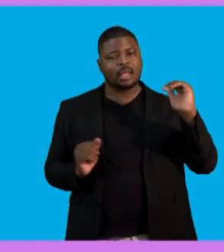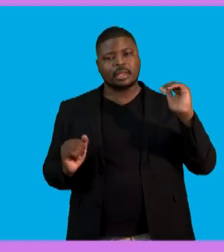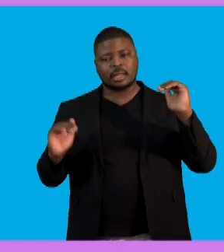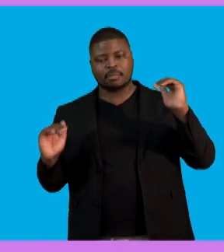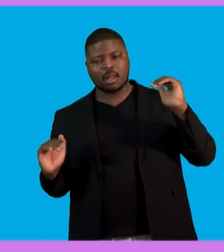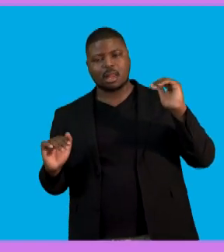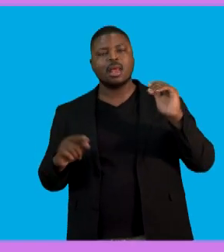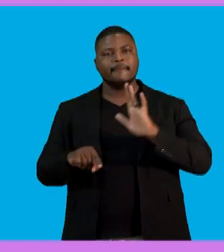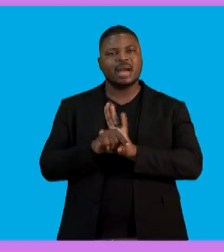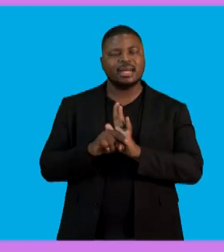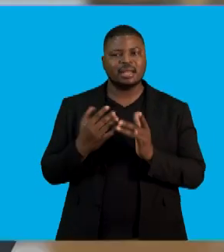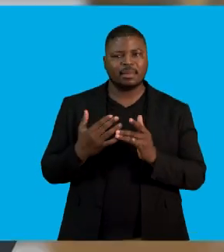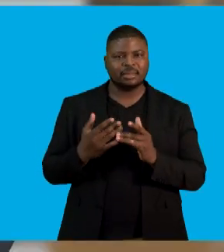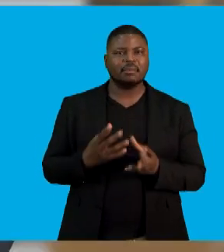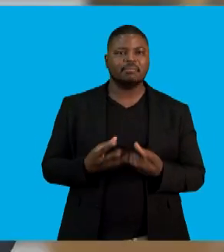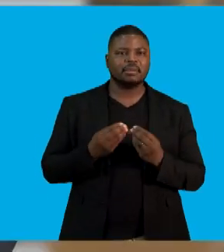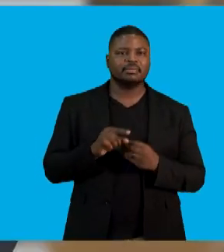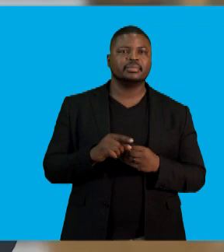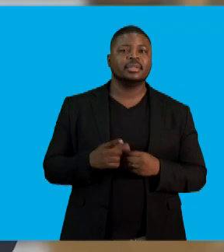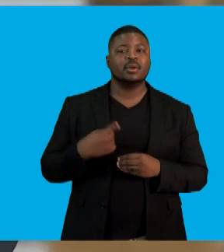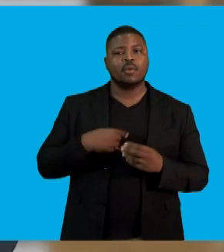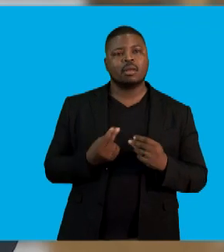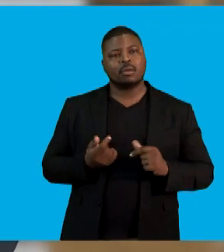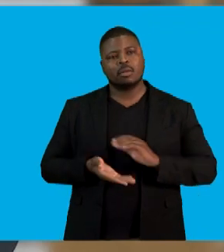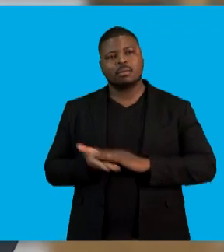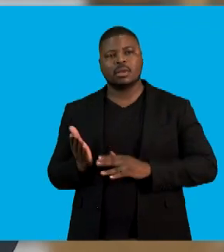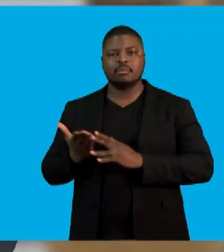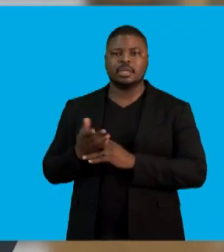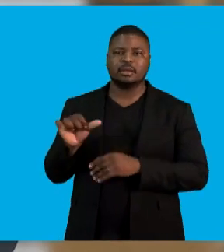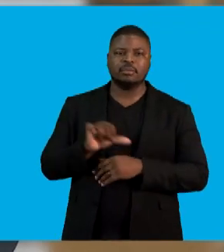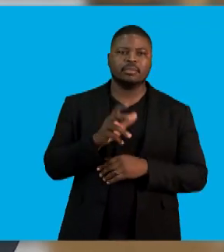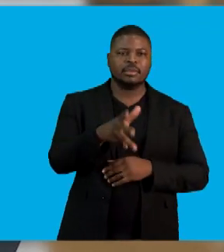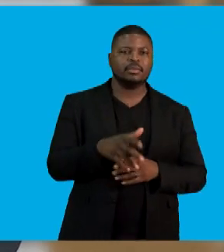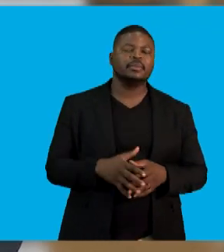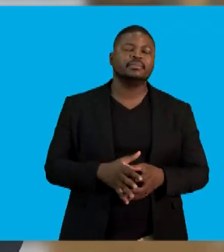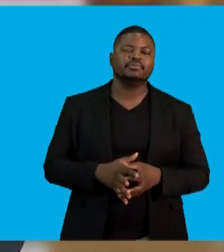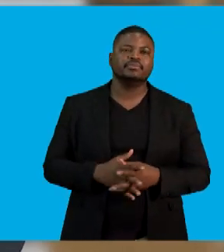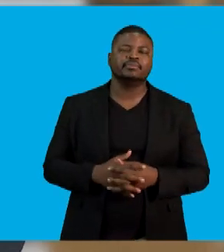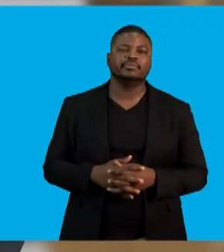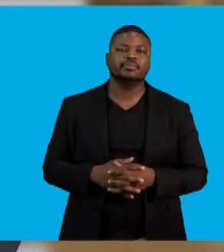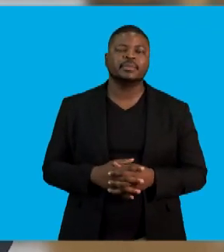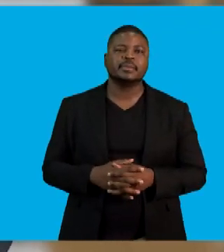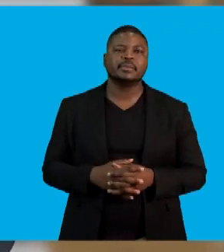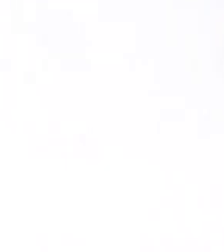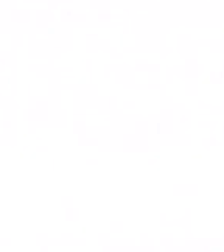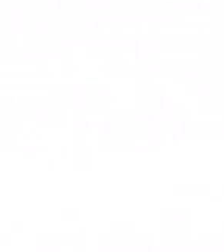duration. All right, let's take a quick ad break and then we'll continue afterwards.